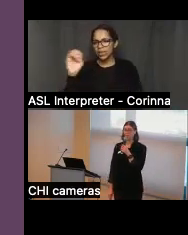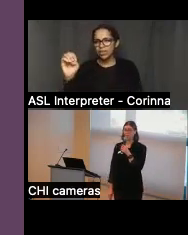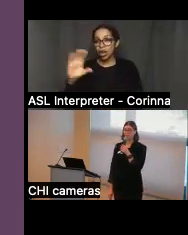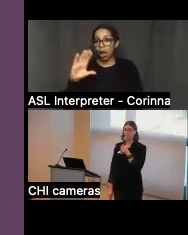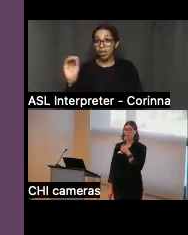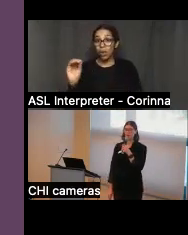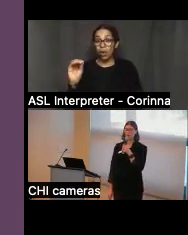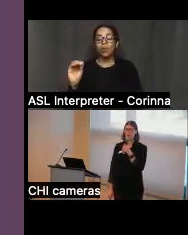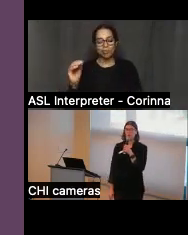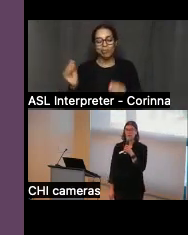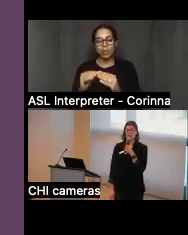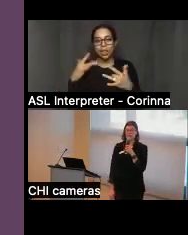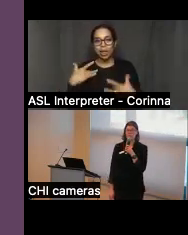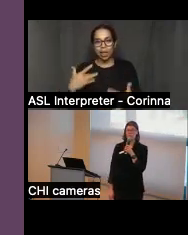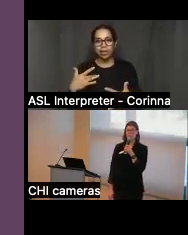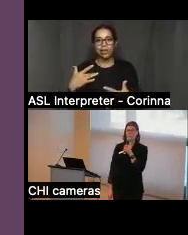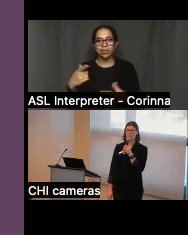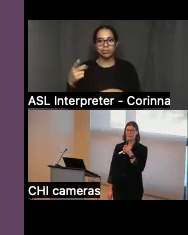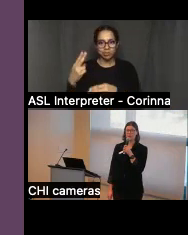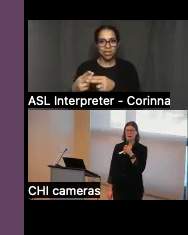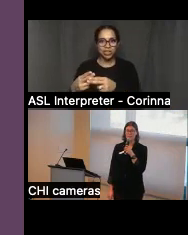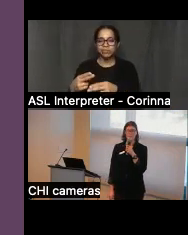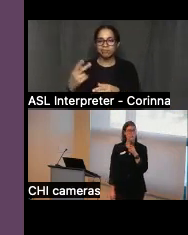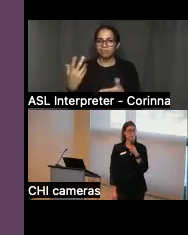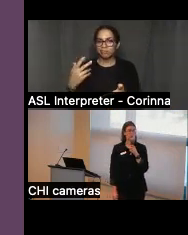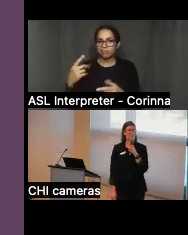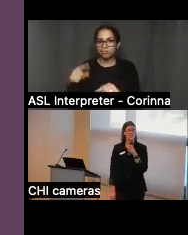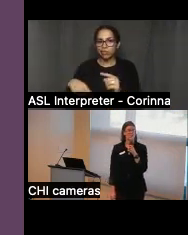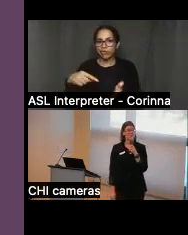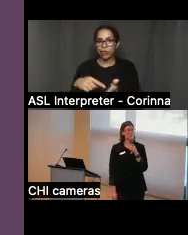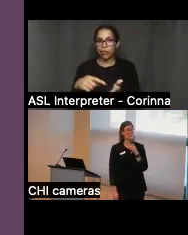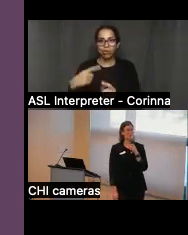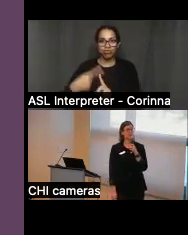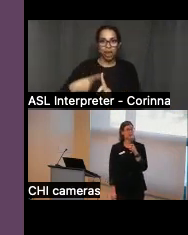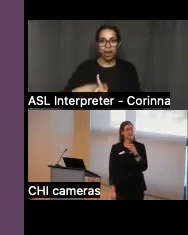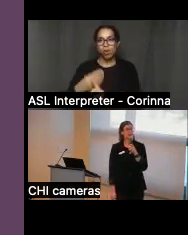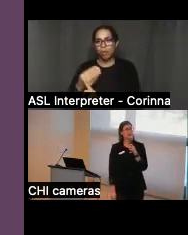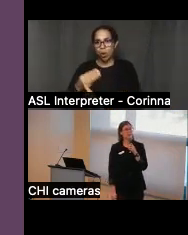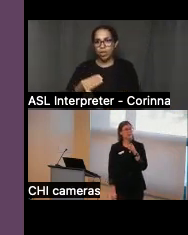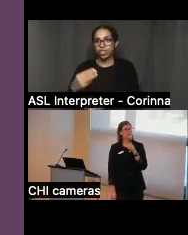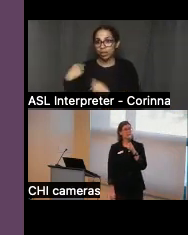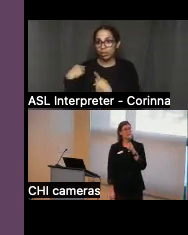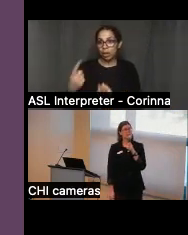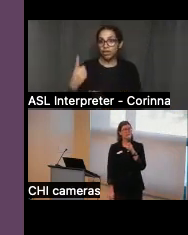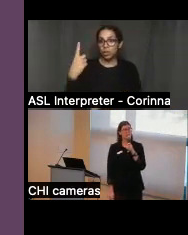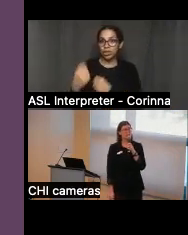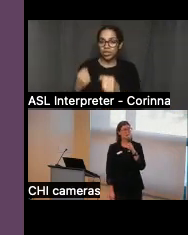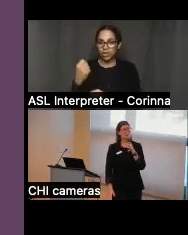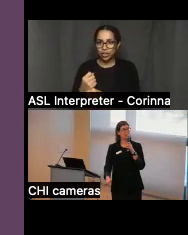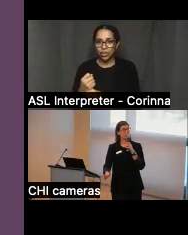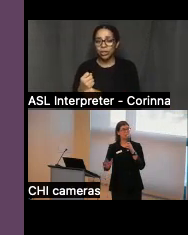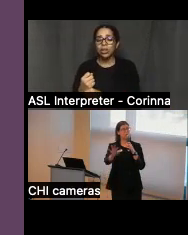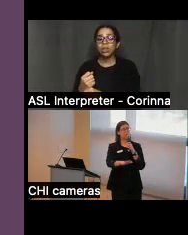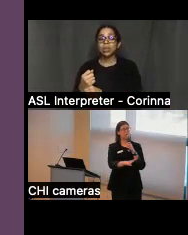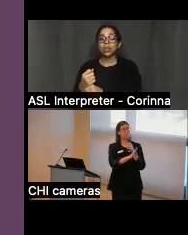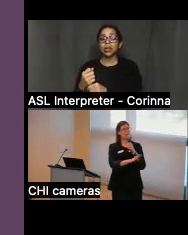to report that they were unable to afford their rent or mortgage in the last year. And kind of next up,